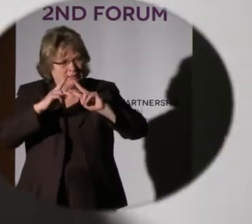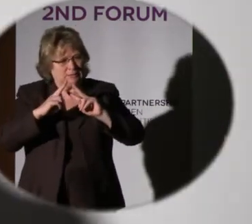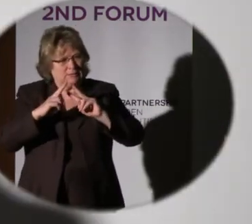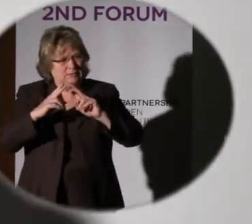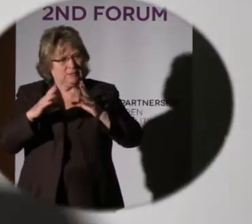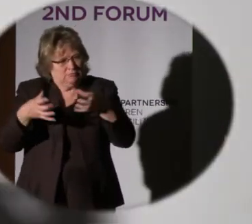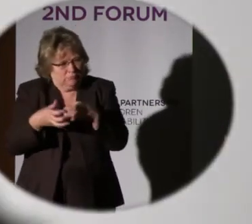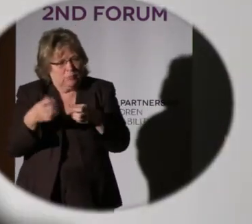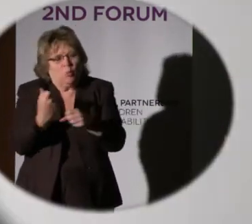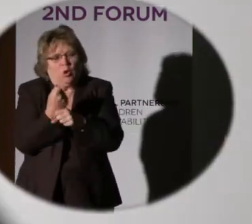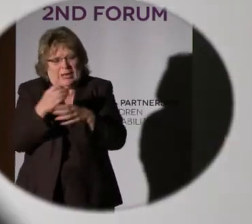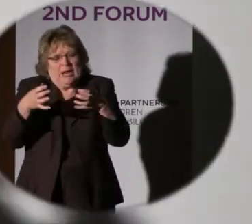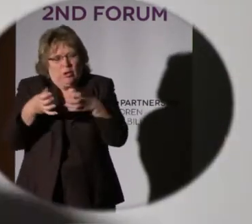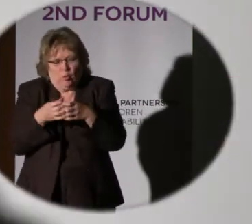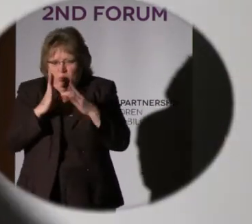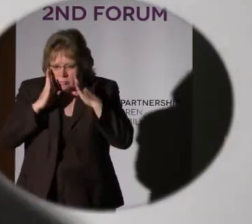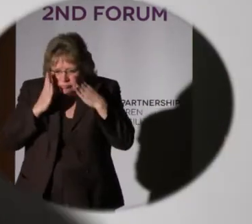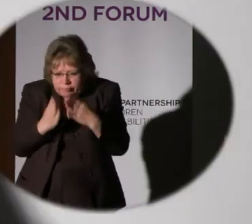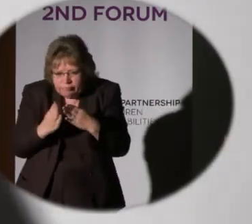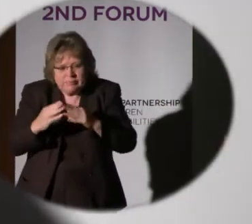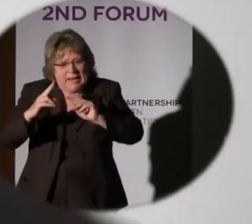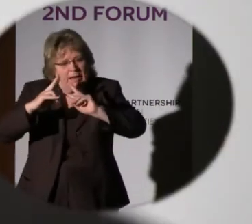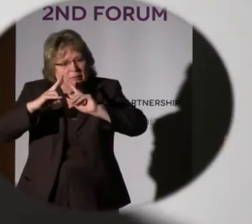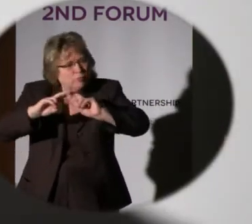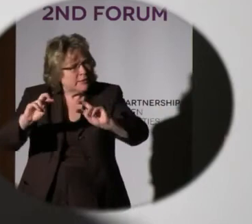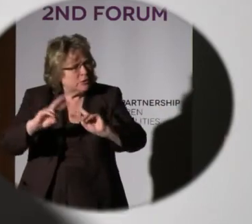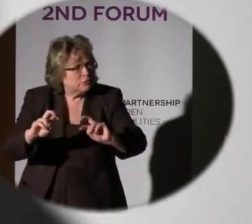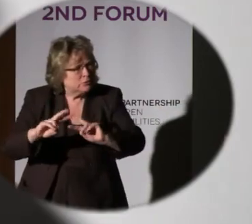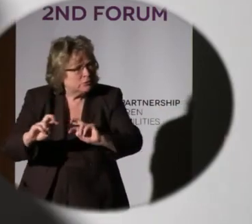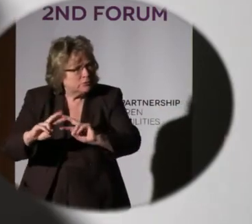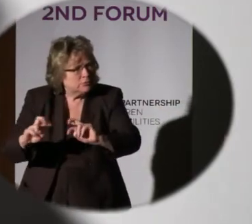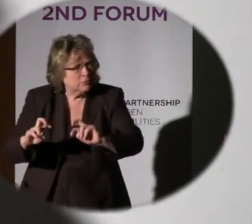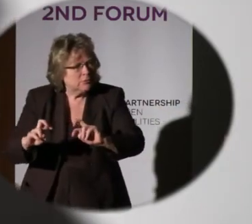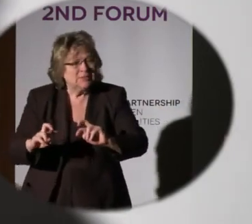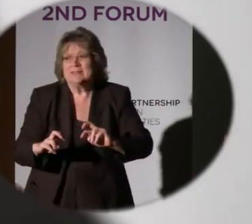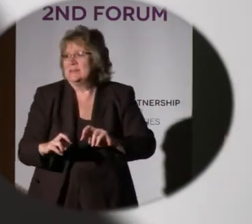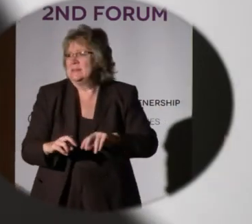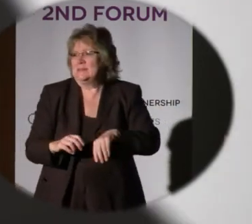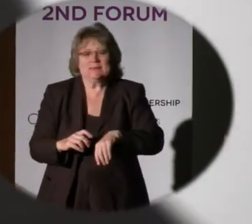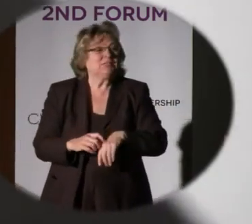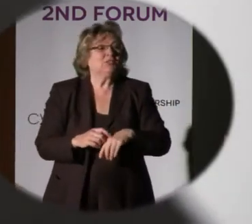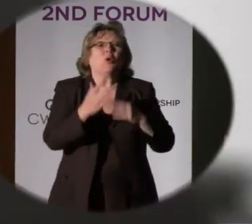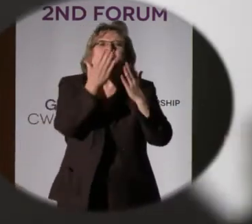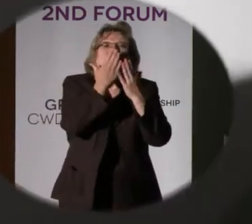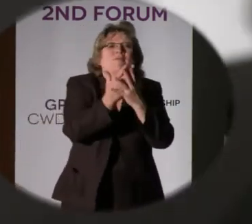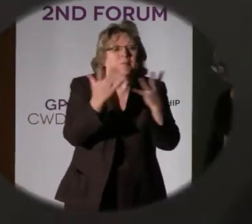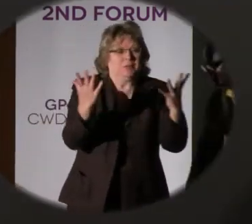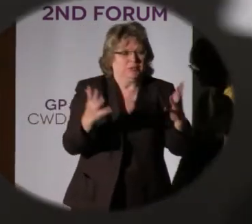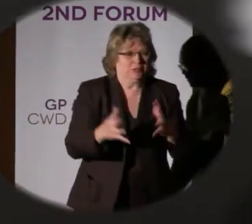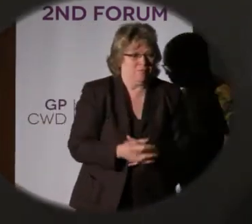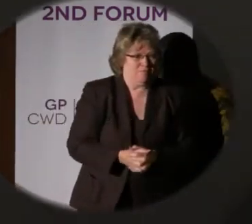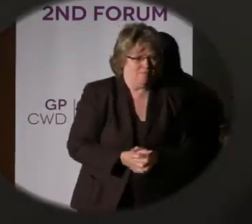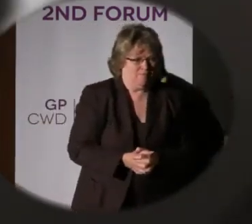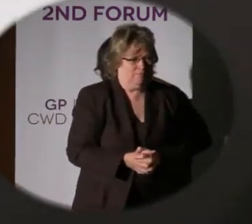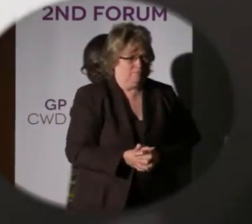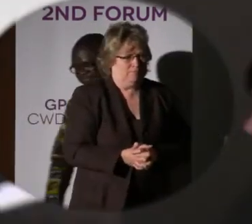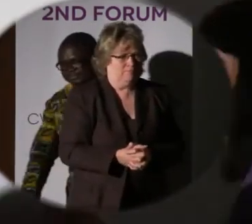task forces are about. I would like to continue on and on, but I've been told I have 1 minute. Thank you very much.